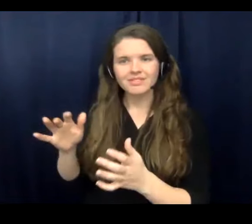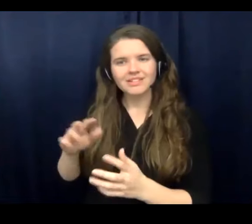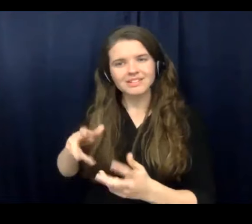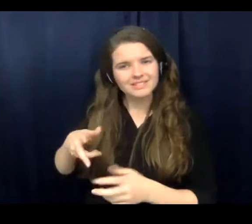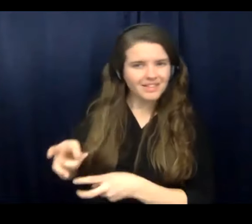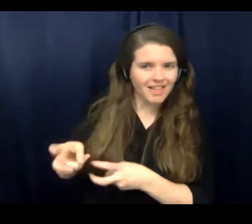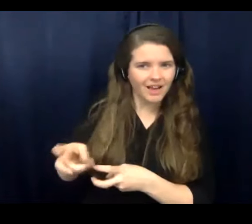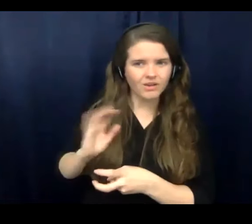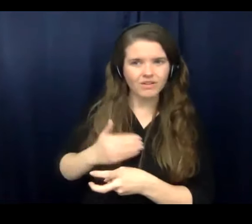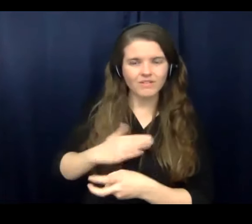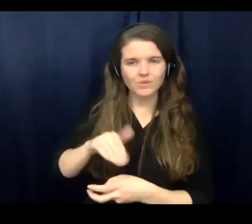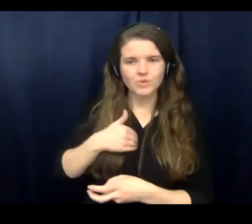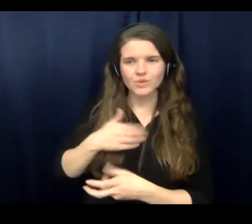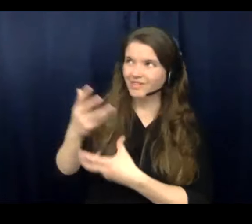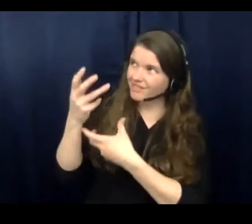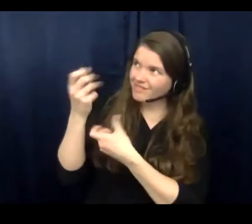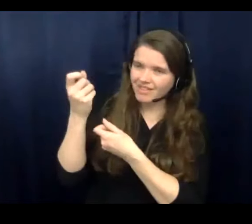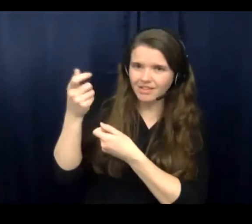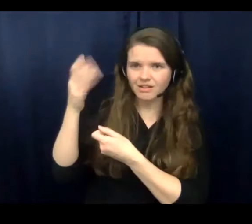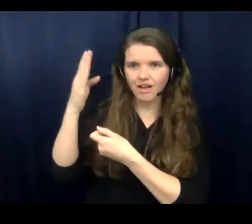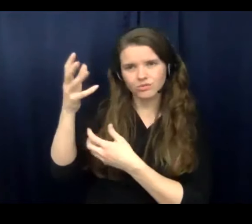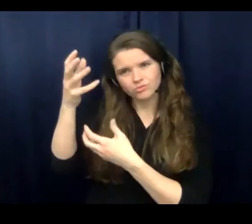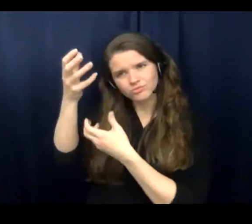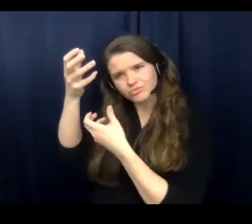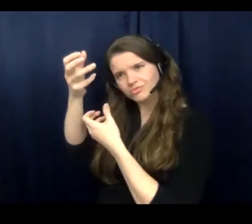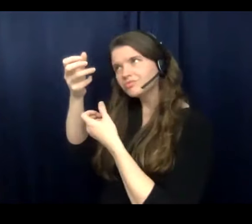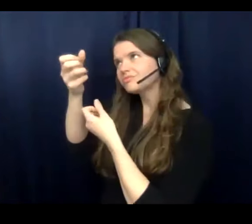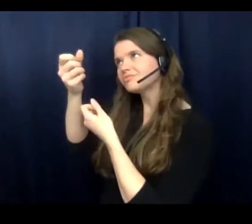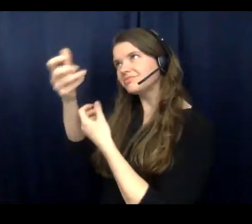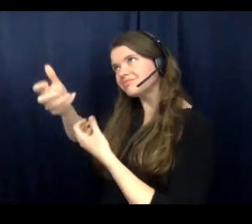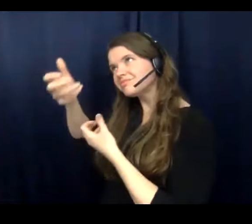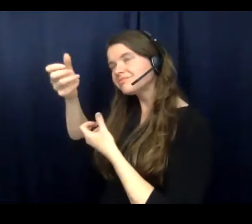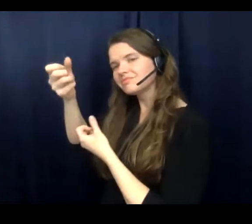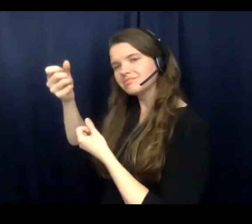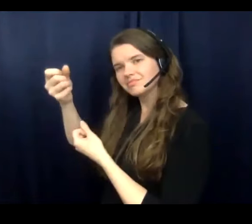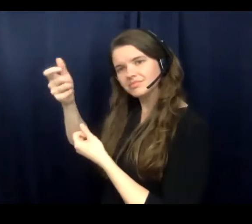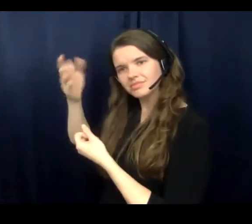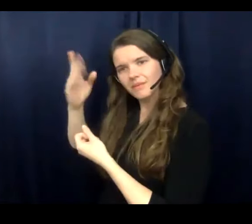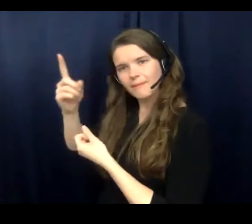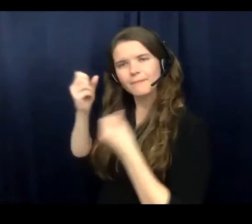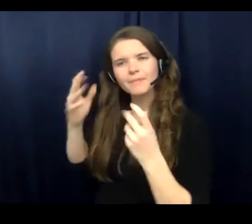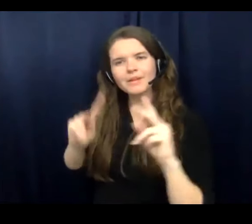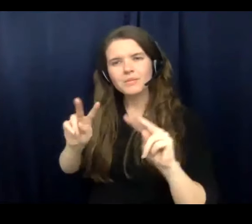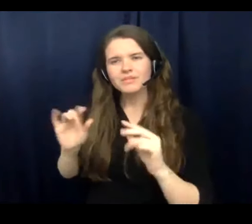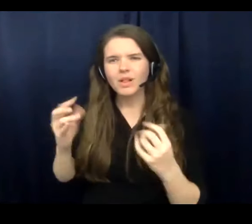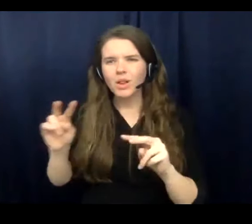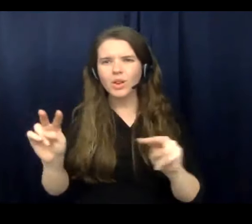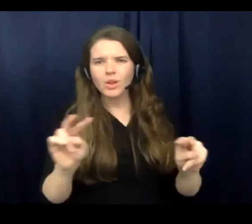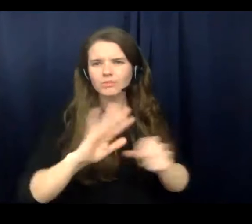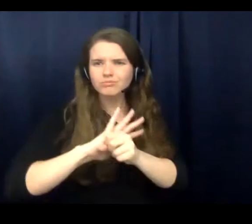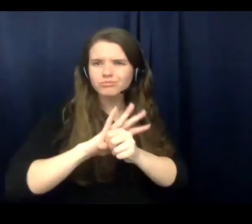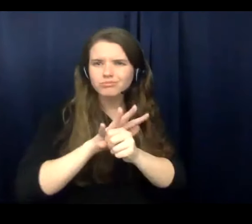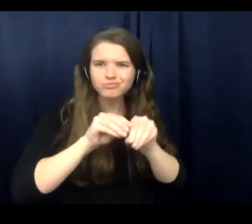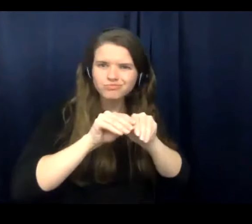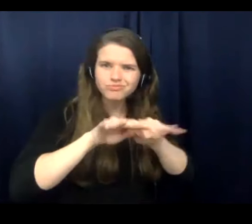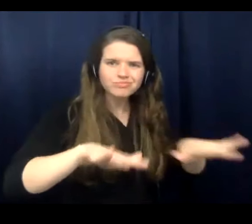It's the faith in God, our trust in God, our confidence in God. A lot of people are looking at things today with the coronavirus and the pandemic